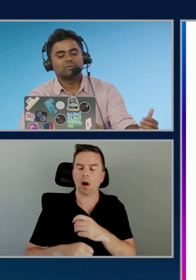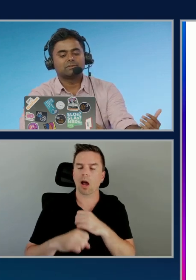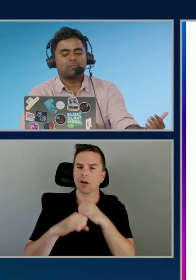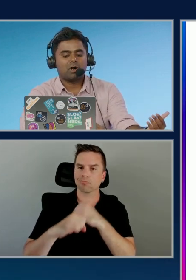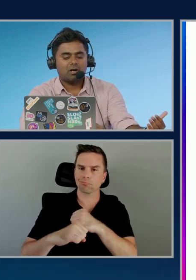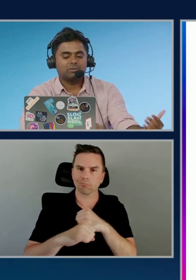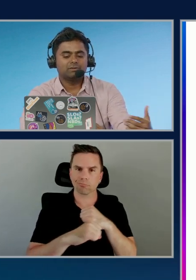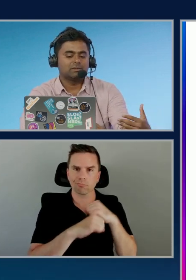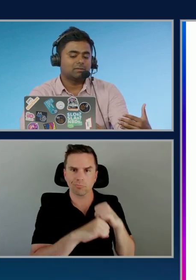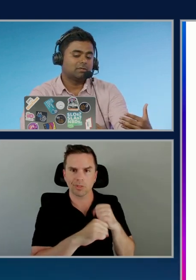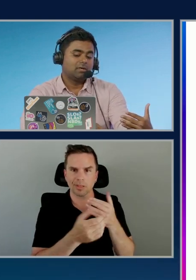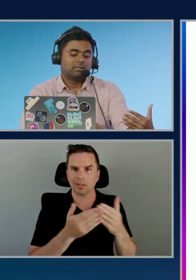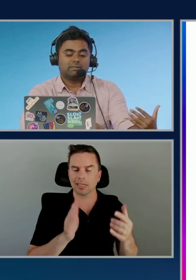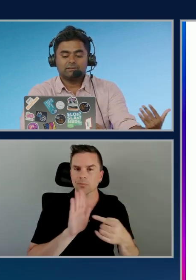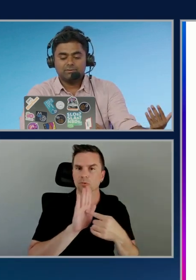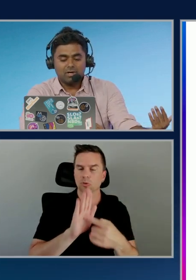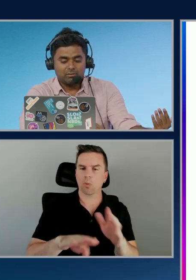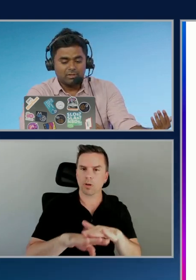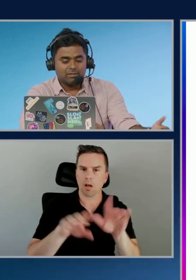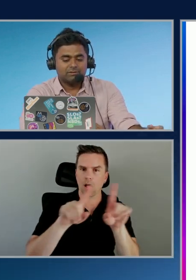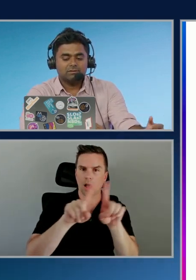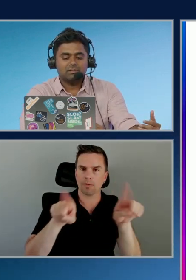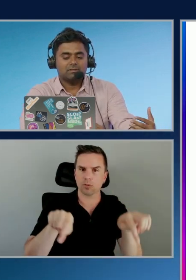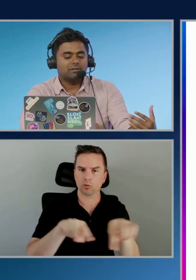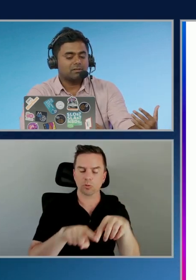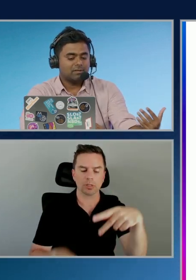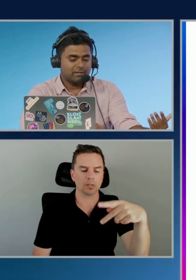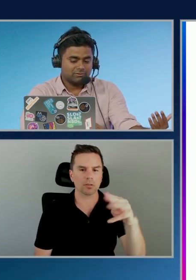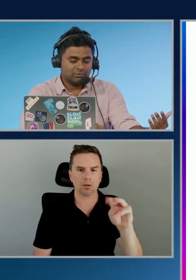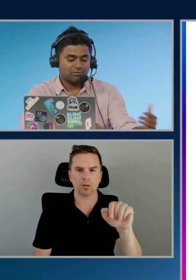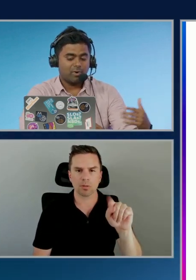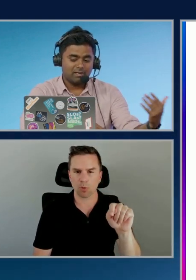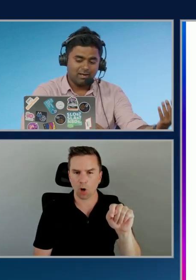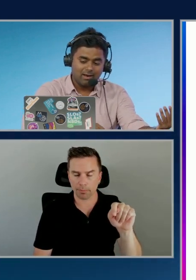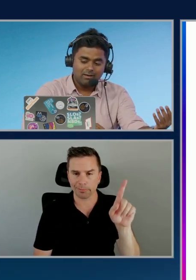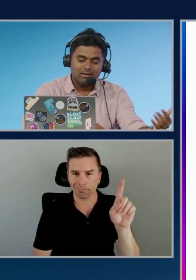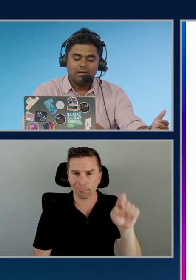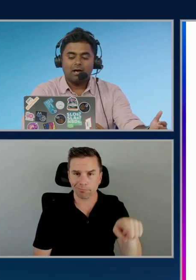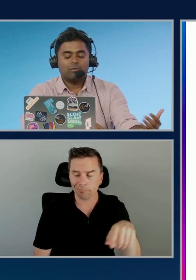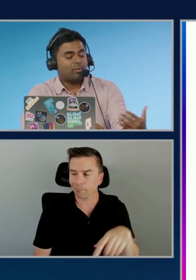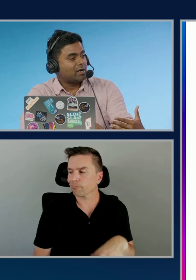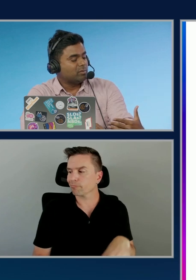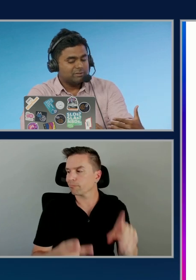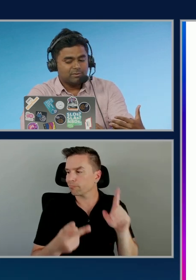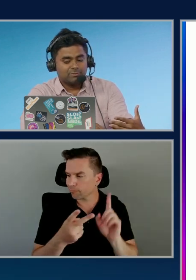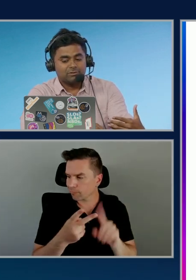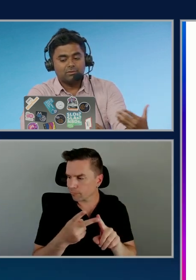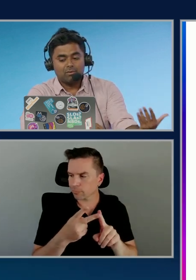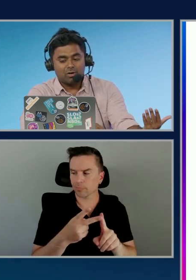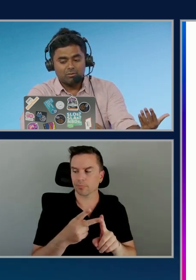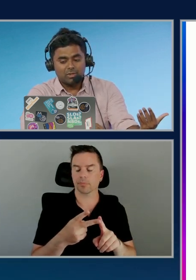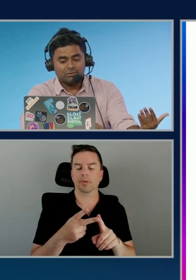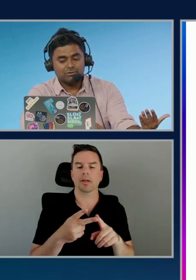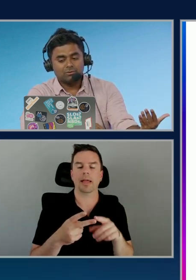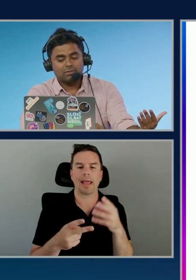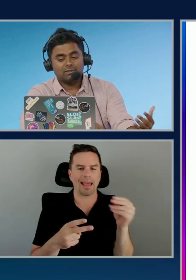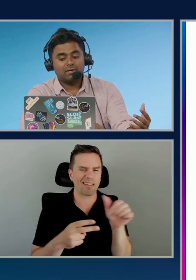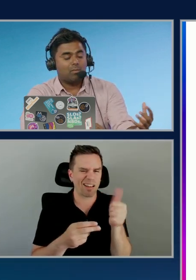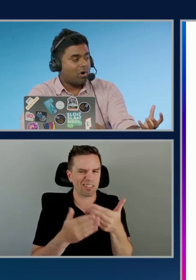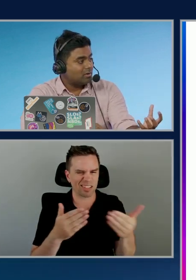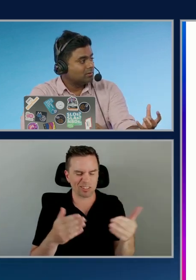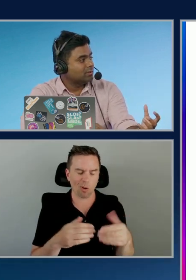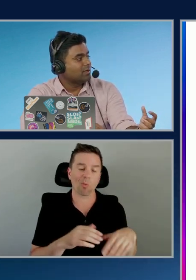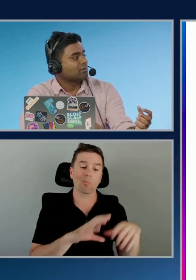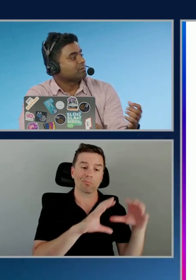screen, which is the prompt, the sensitive documentation, and the internal data stores of party A. And from party B's perspective, they want to make sure that